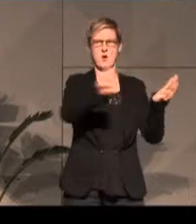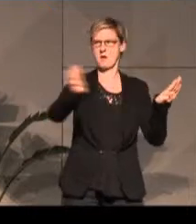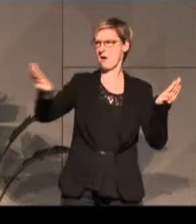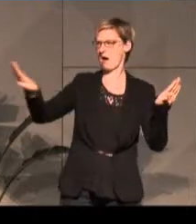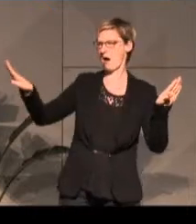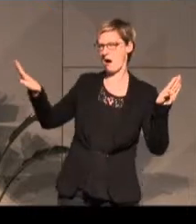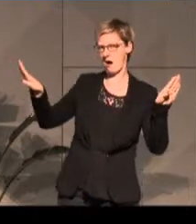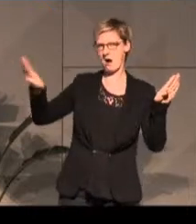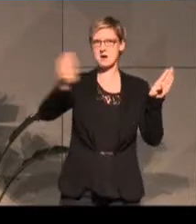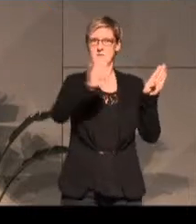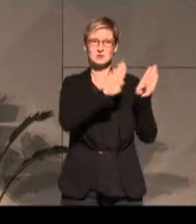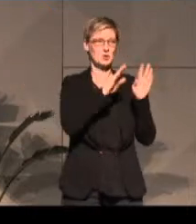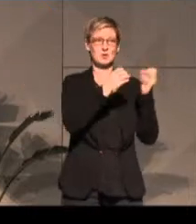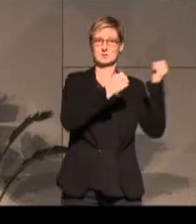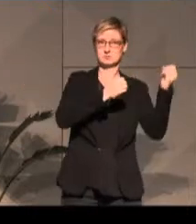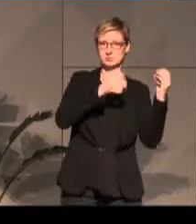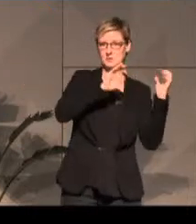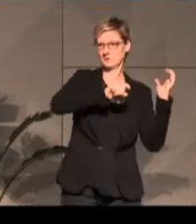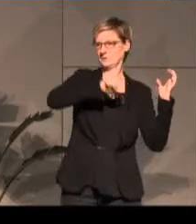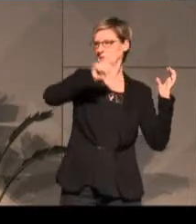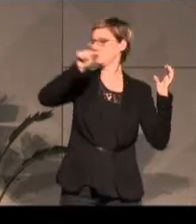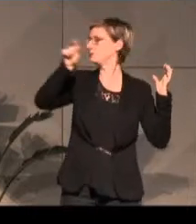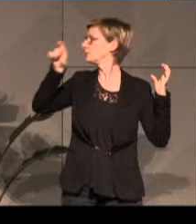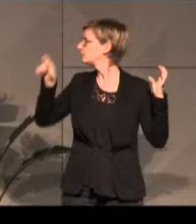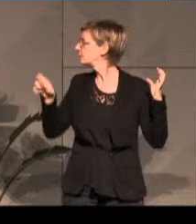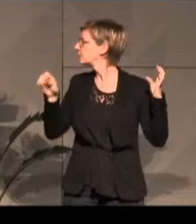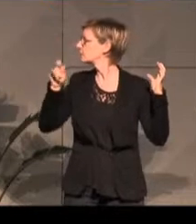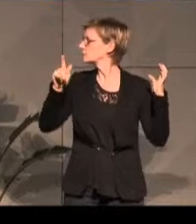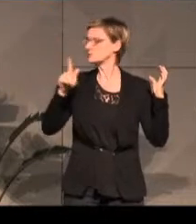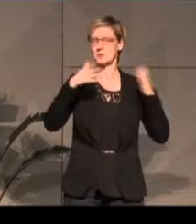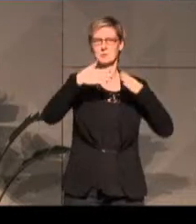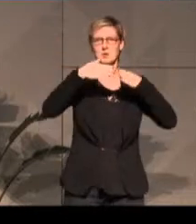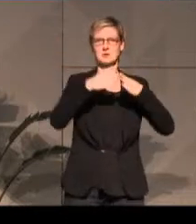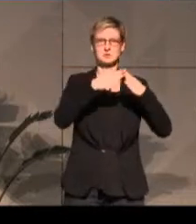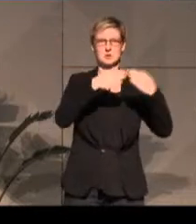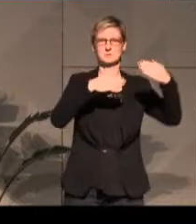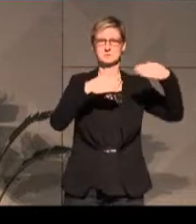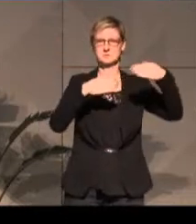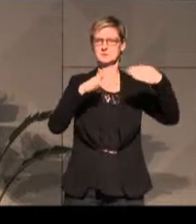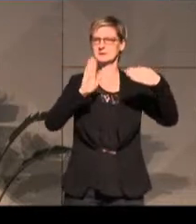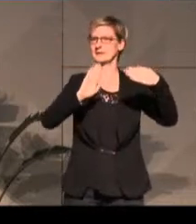This is 360 degrees of a panorama.